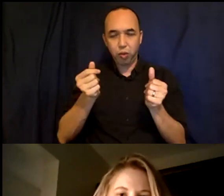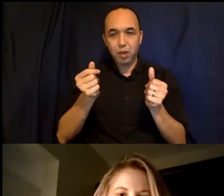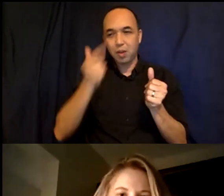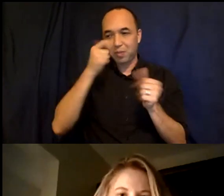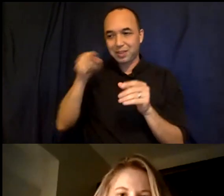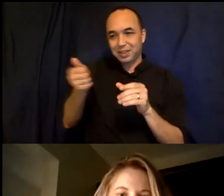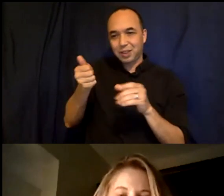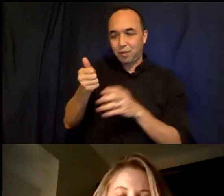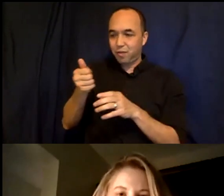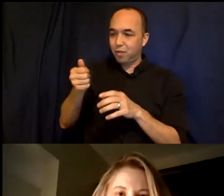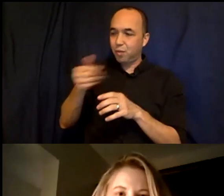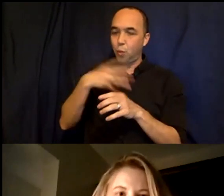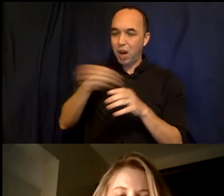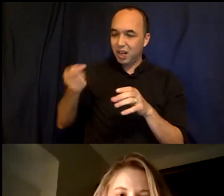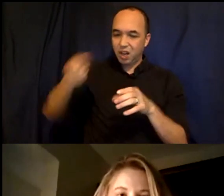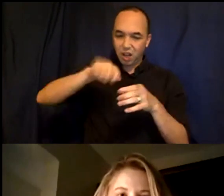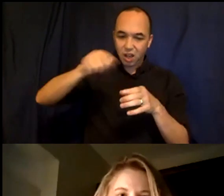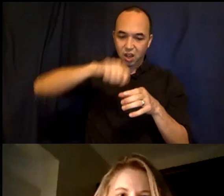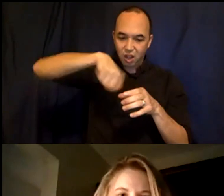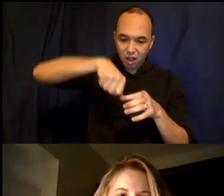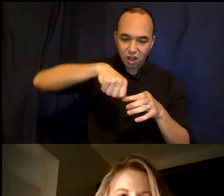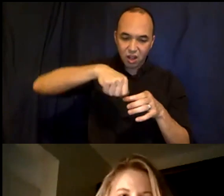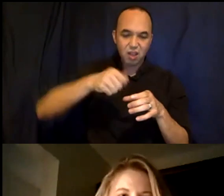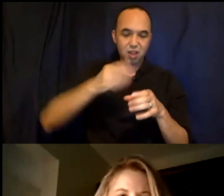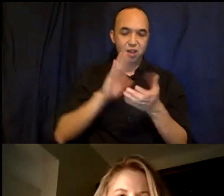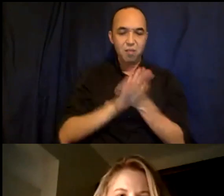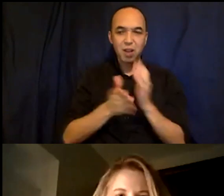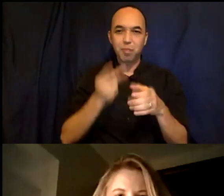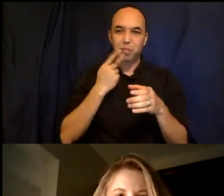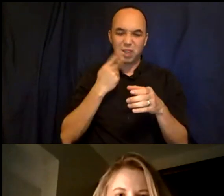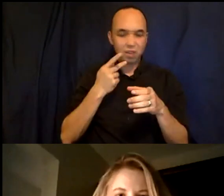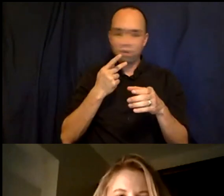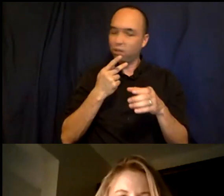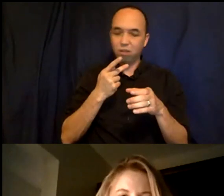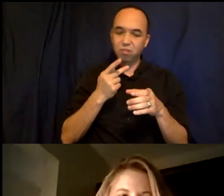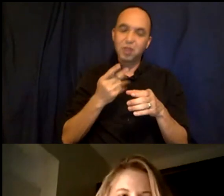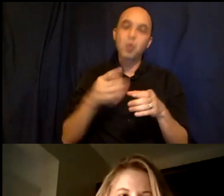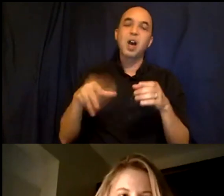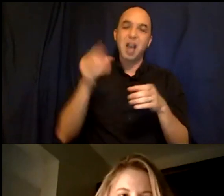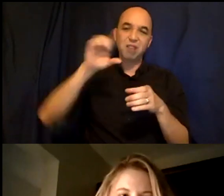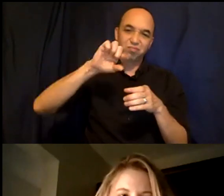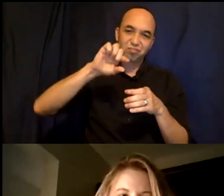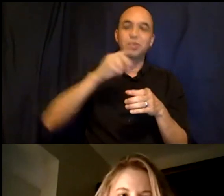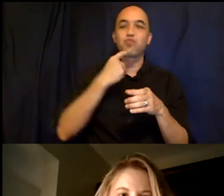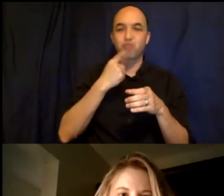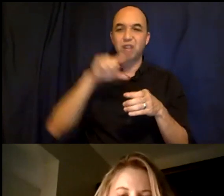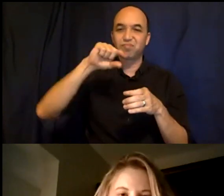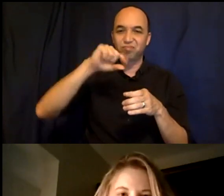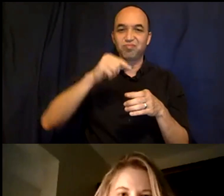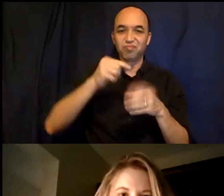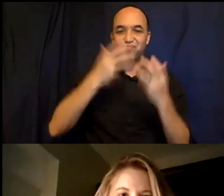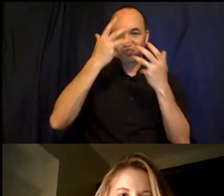will make the jam look a little lighter than it would on its own. So that's why, to keep up with the